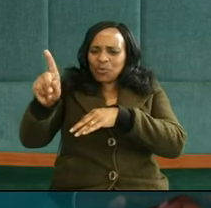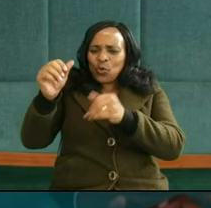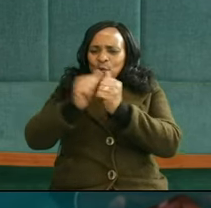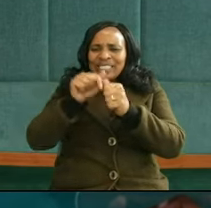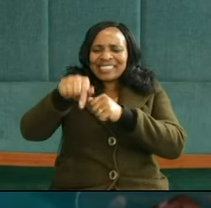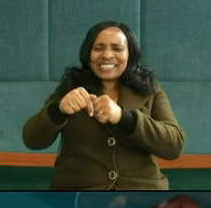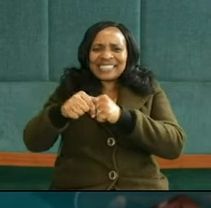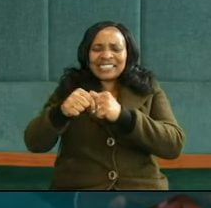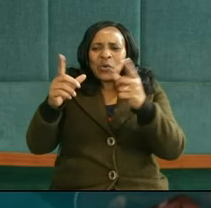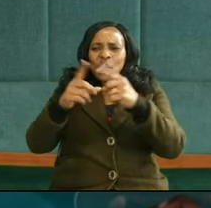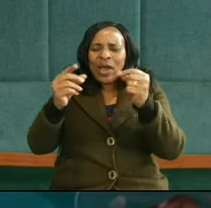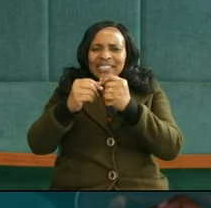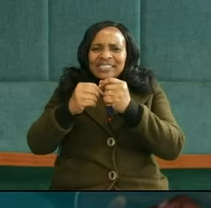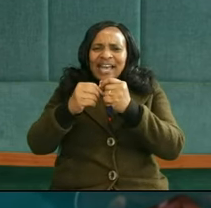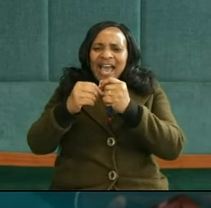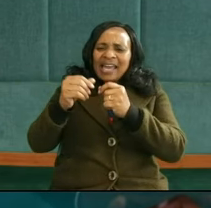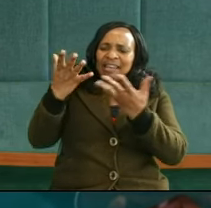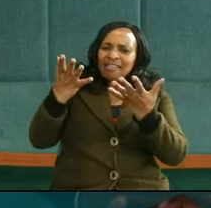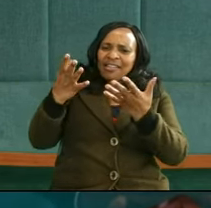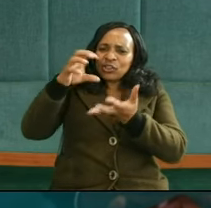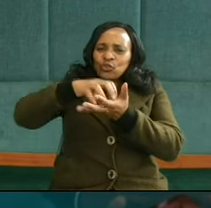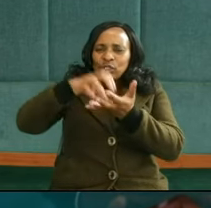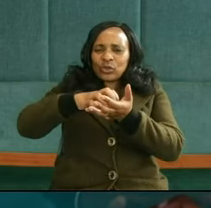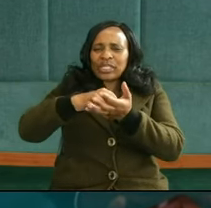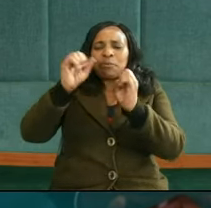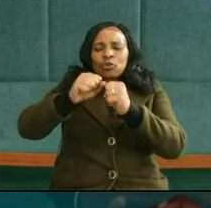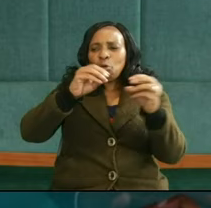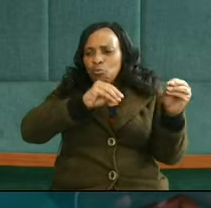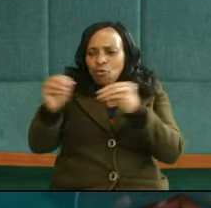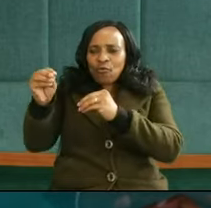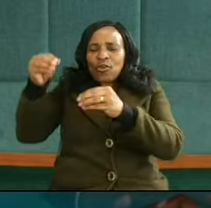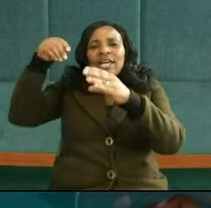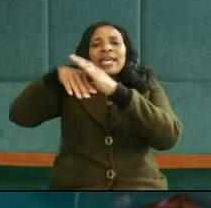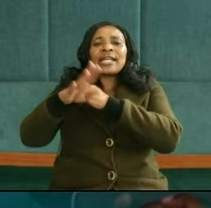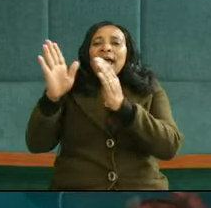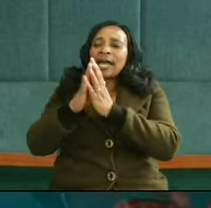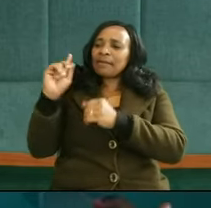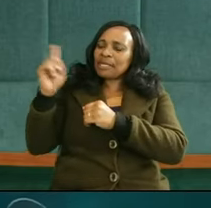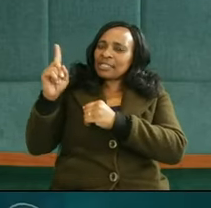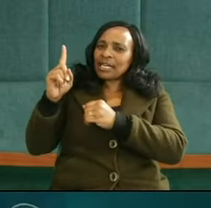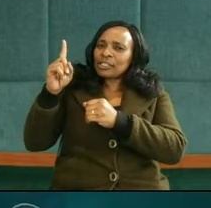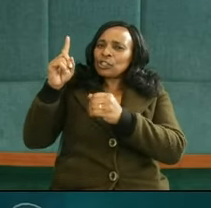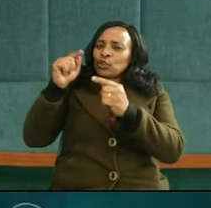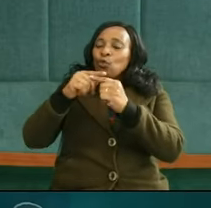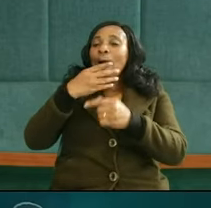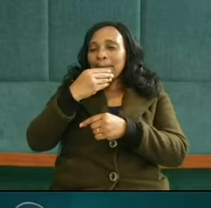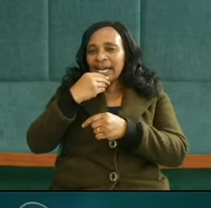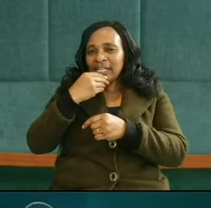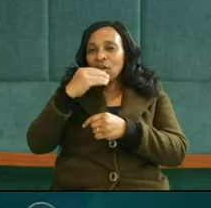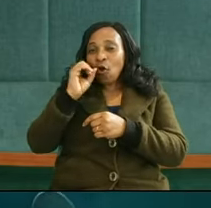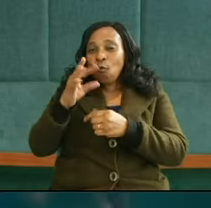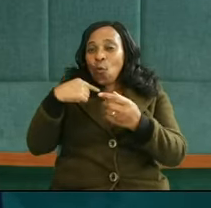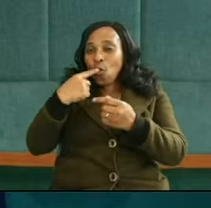he would have been reluctant to move in and minister to the Ethiopian eunuch. But